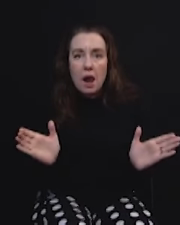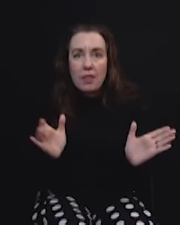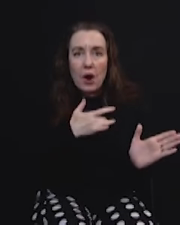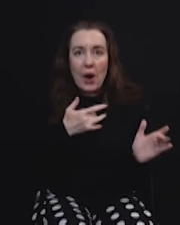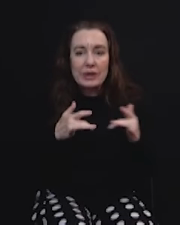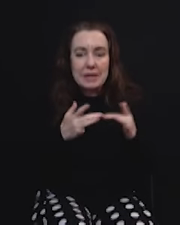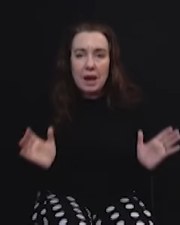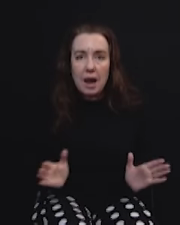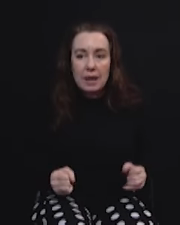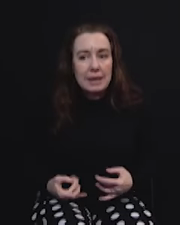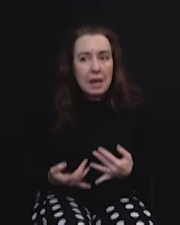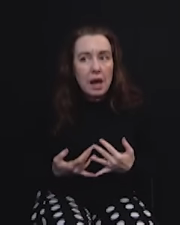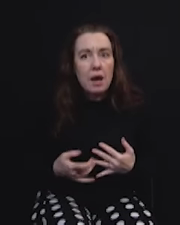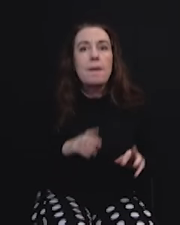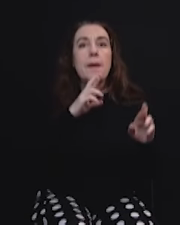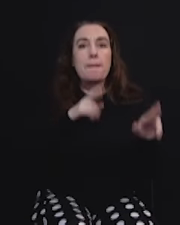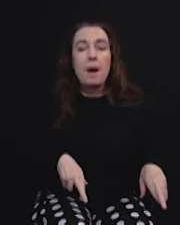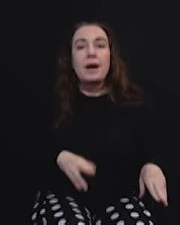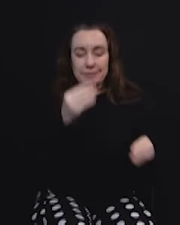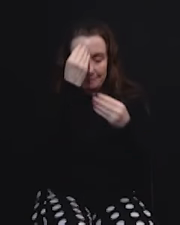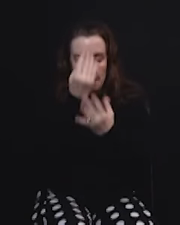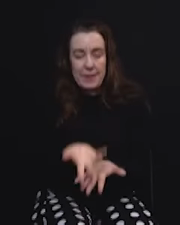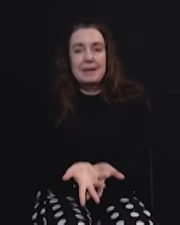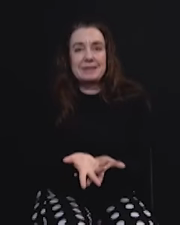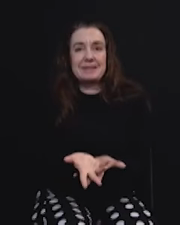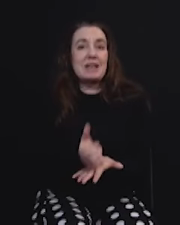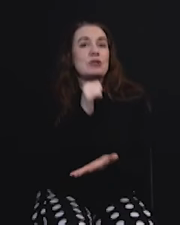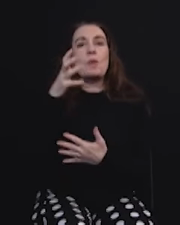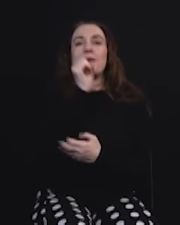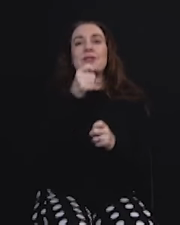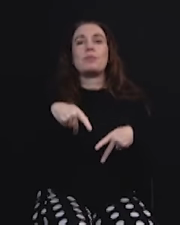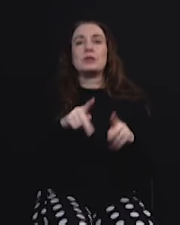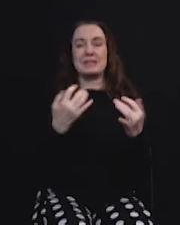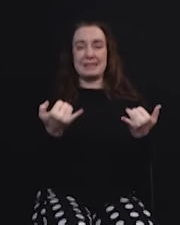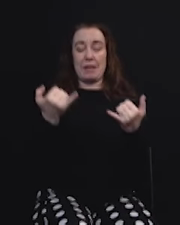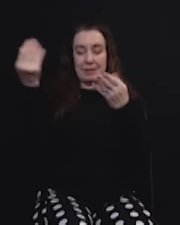now, Lord God. Let them respond in obedience. Lord, let us not miss the opportunity